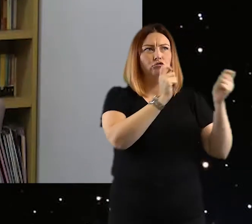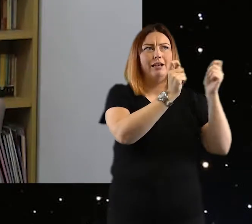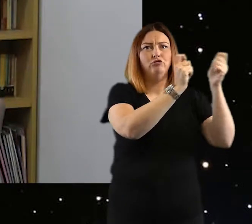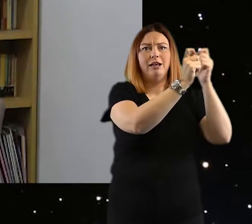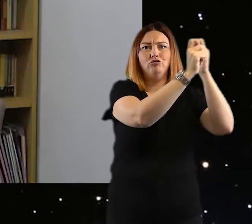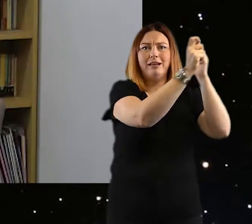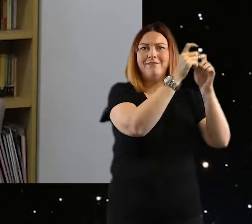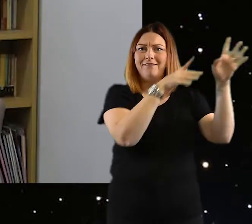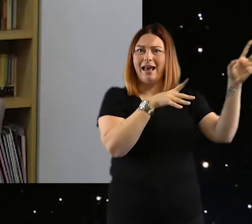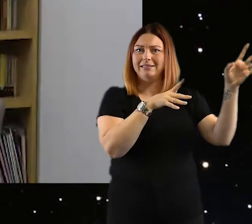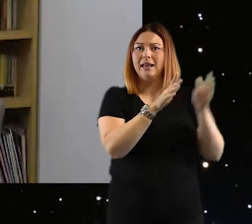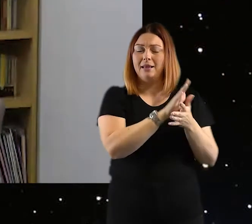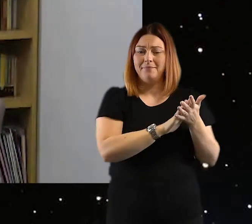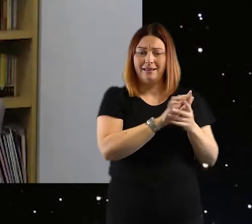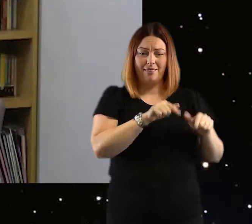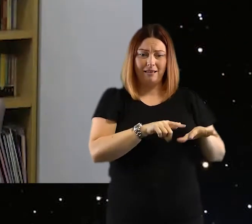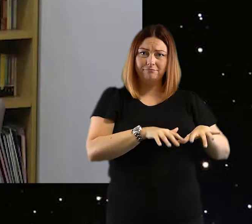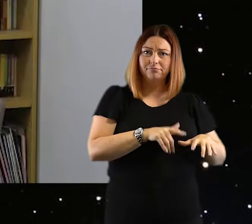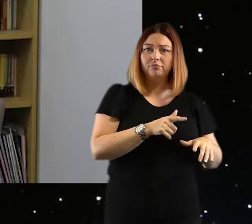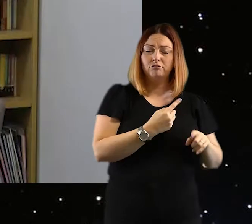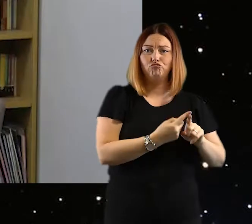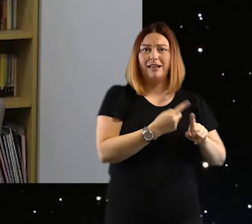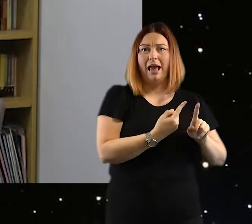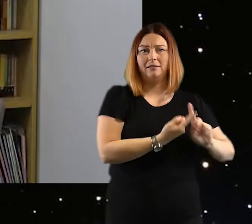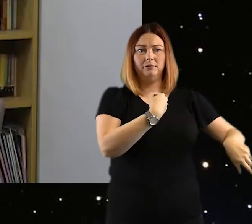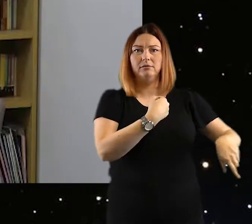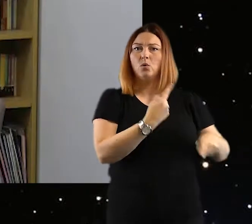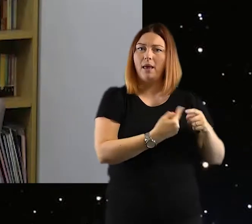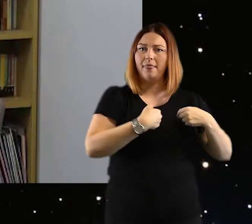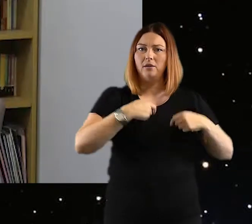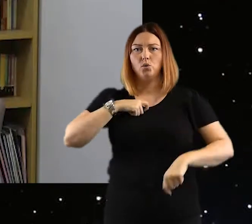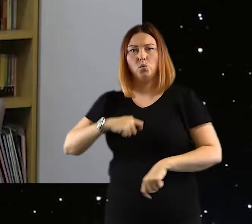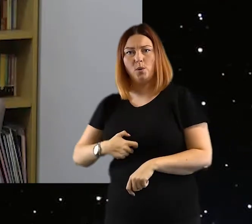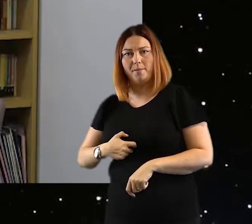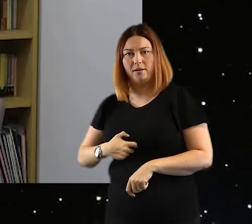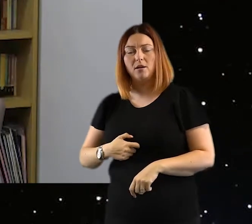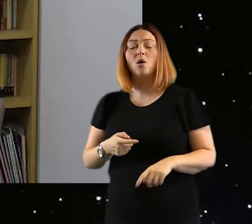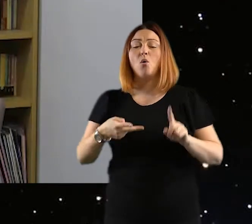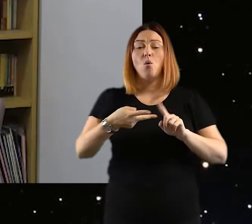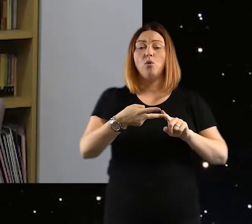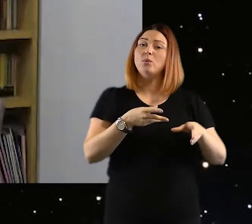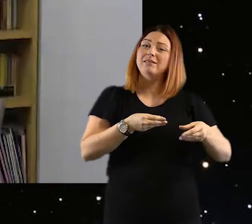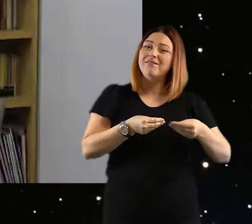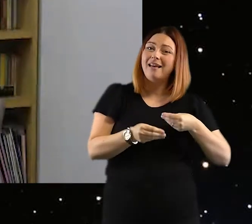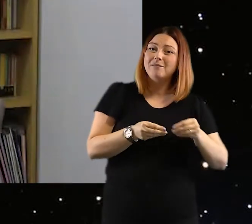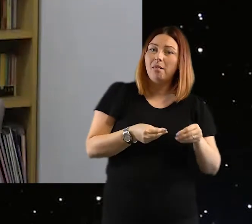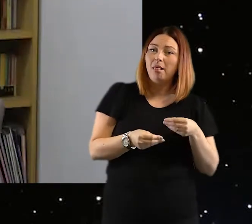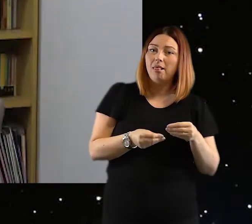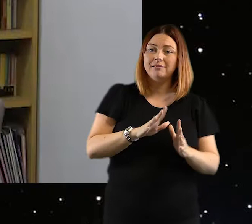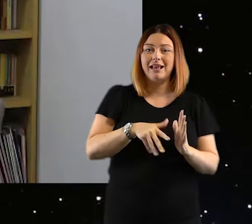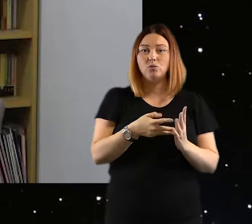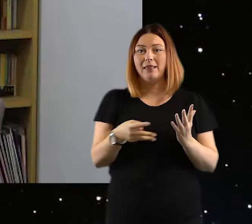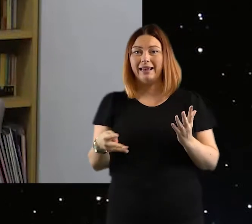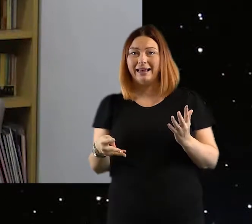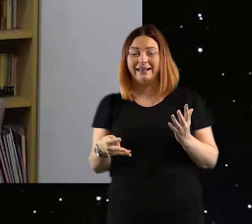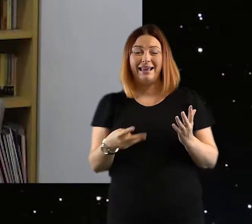lot for things that are changing very rapidly, where you need to react very quickly, and a robot's much quicker than a human. And then the second one is this, where you want this sort